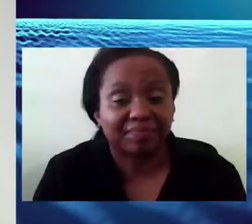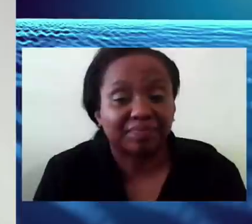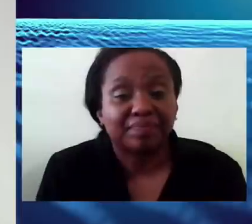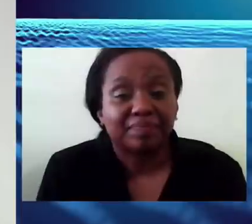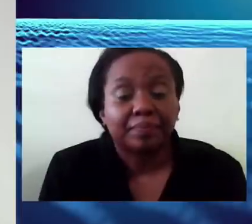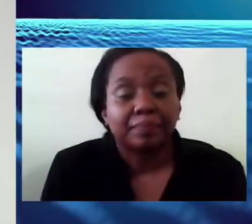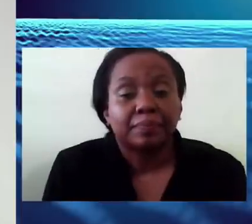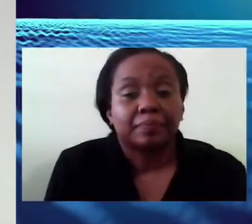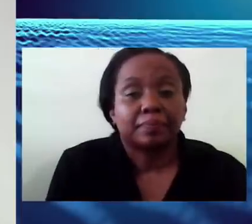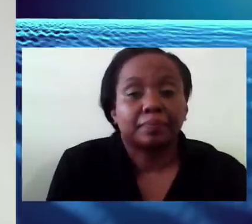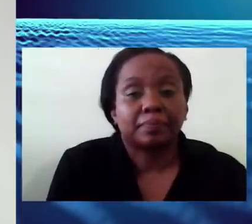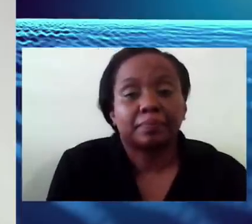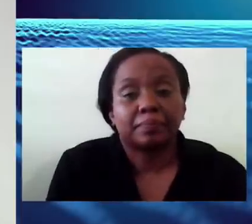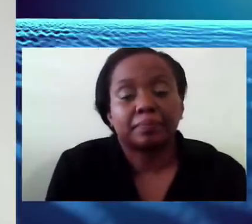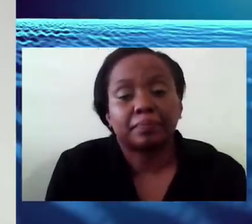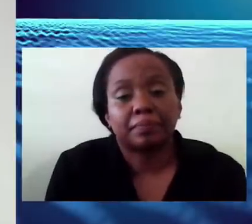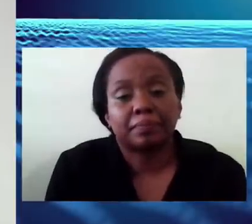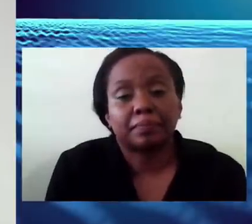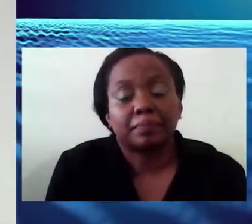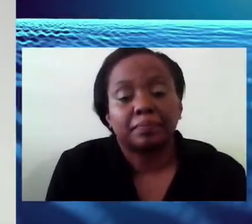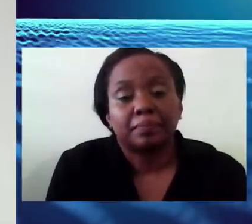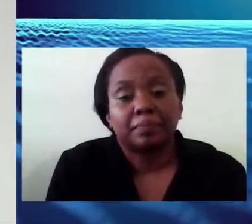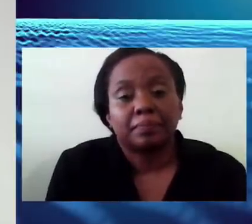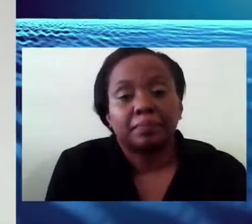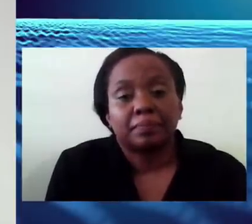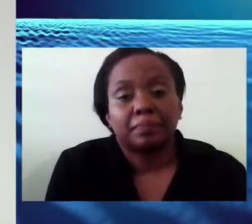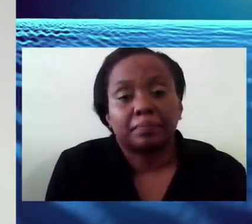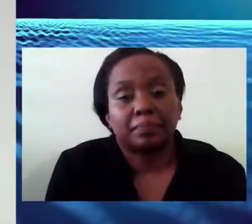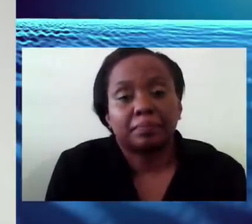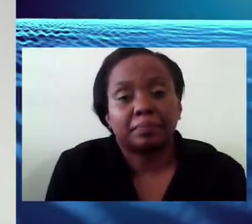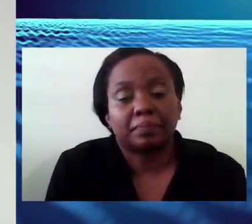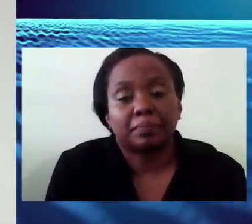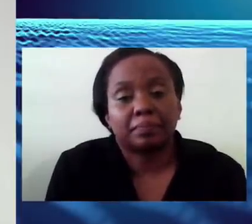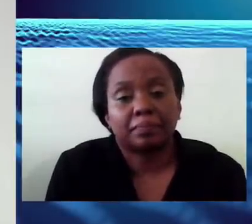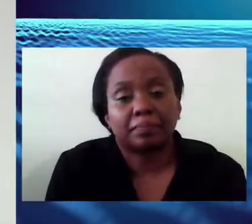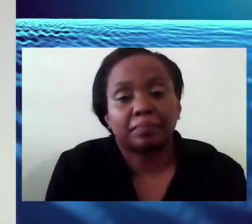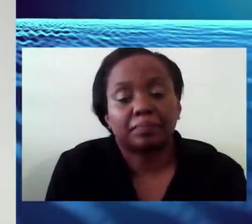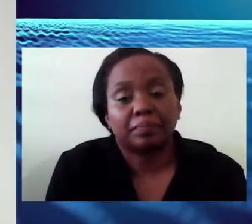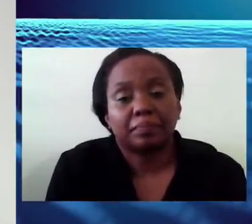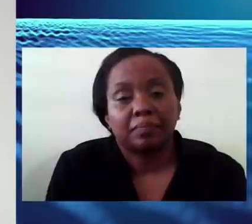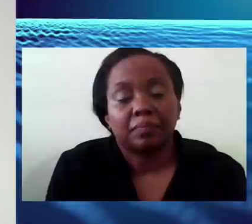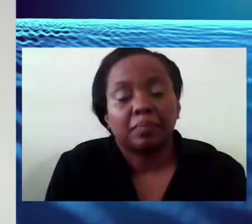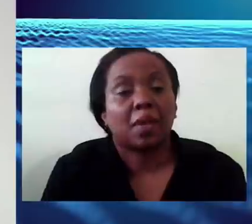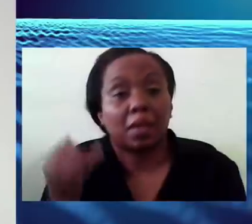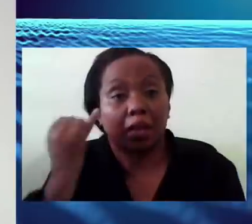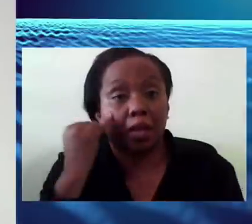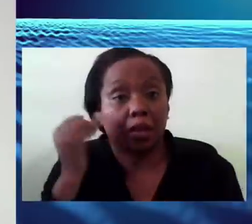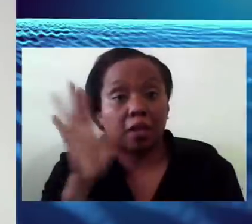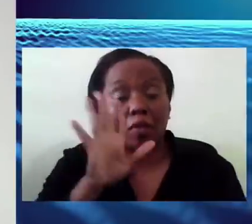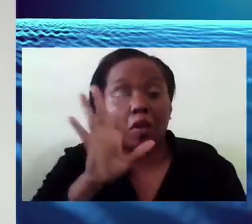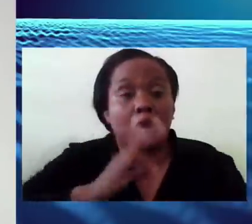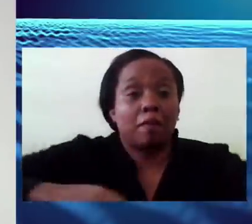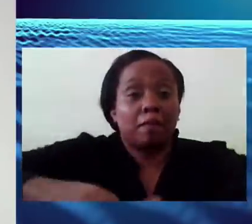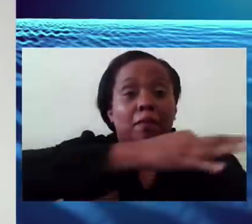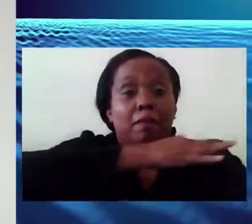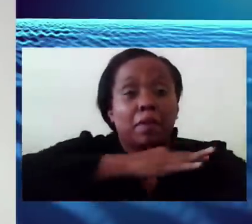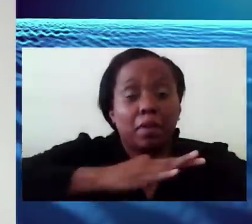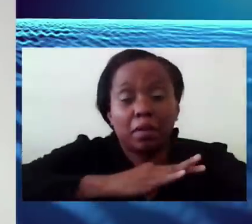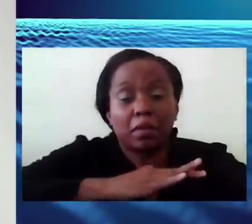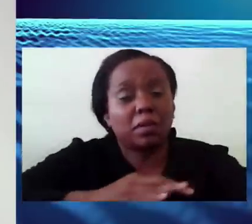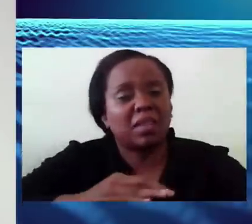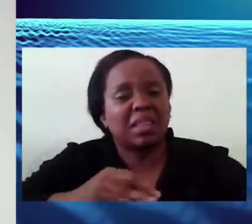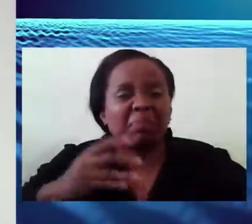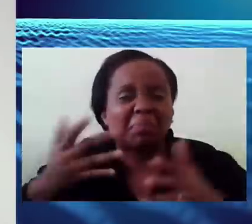the population, the livestock population. There are a few things that you can do if the pastures are not too heavily contaminated. And those